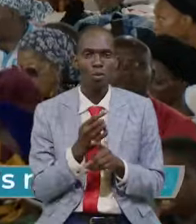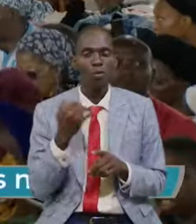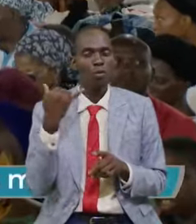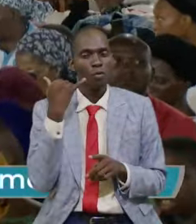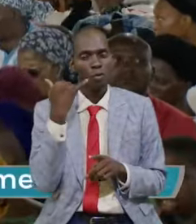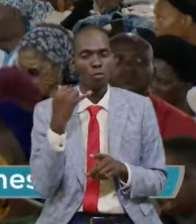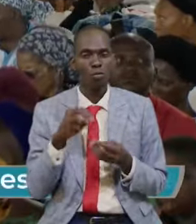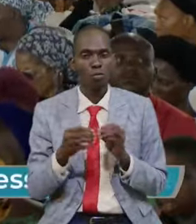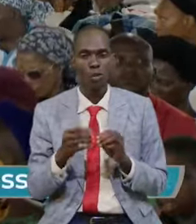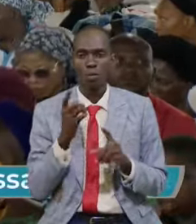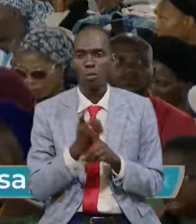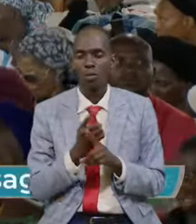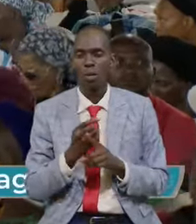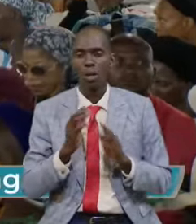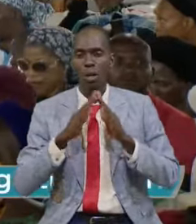live.